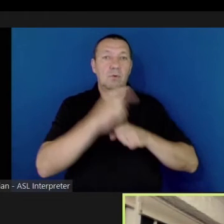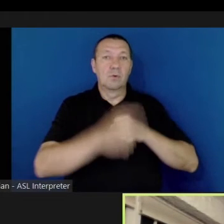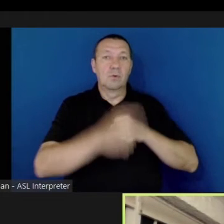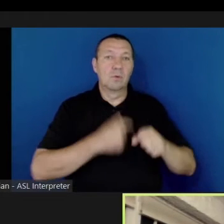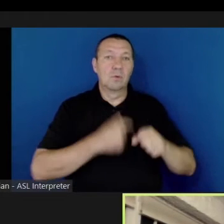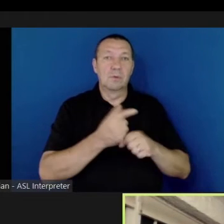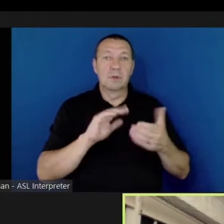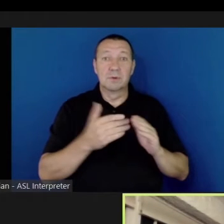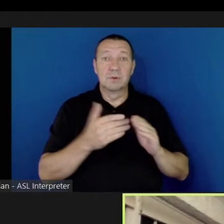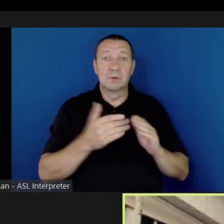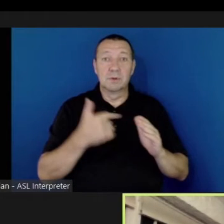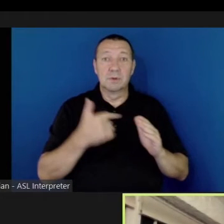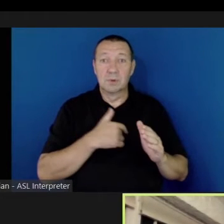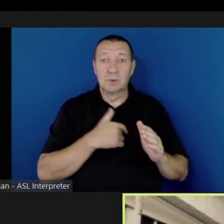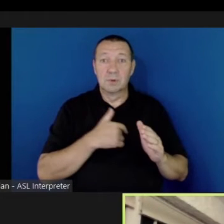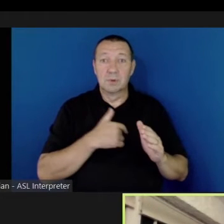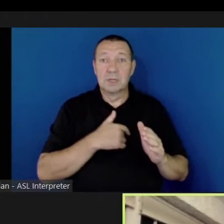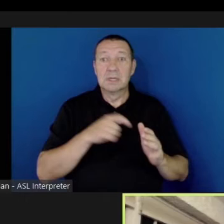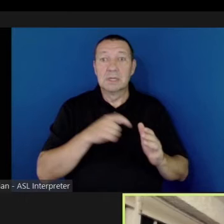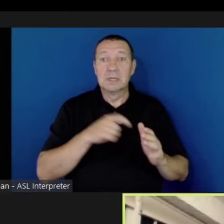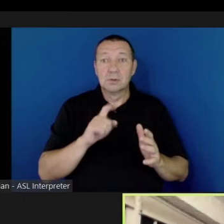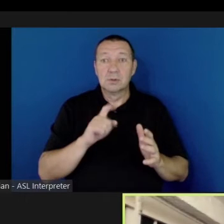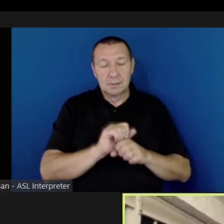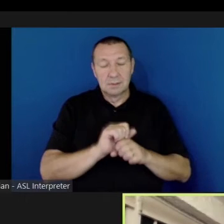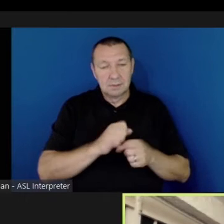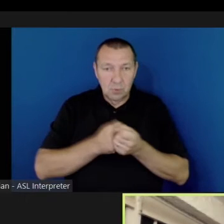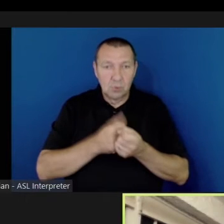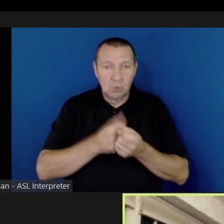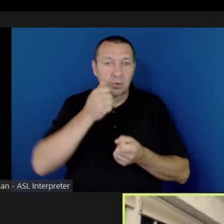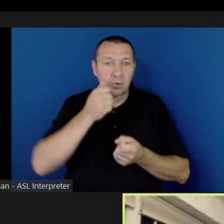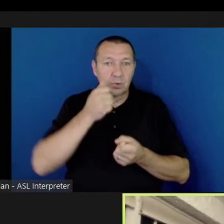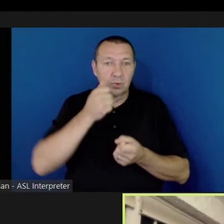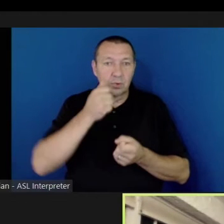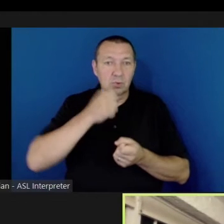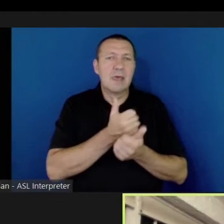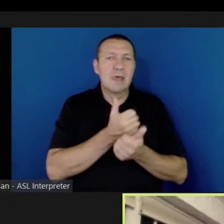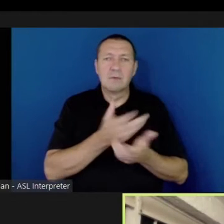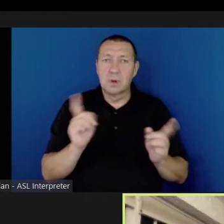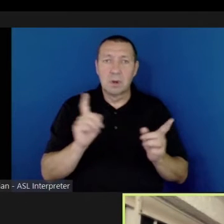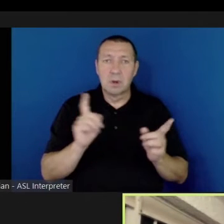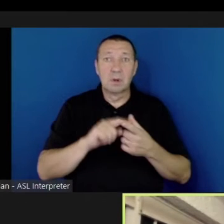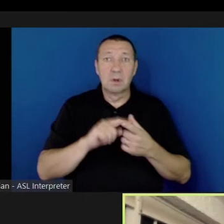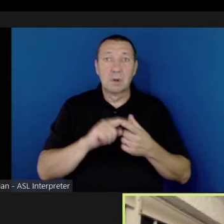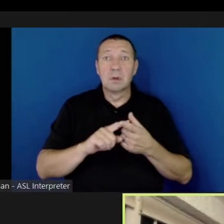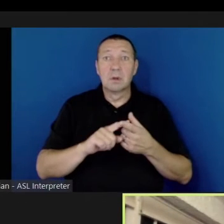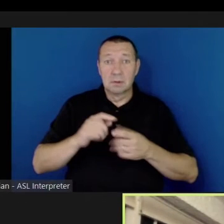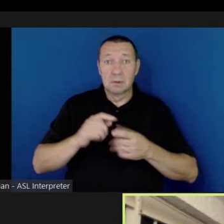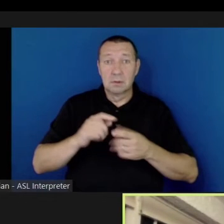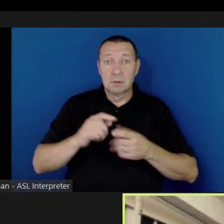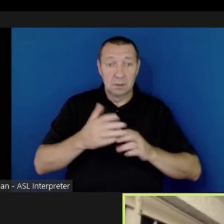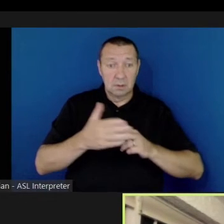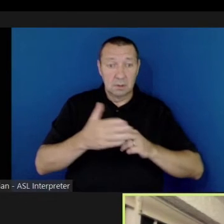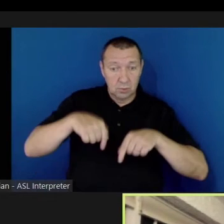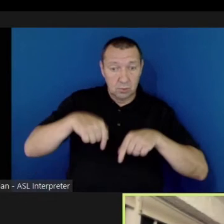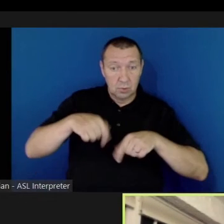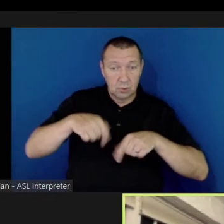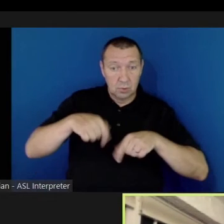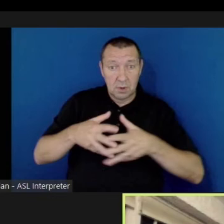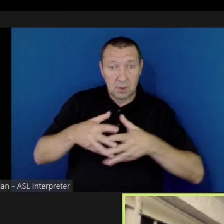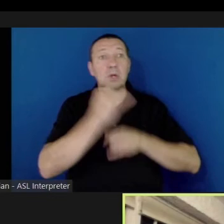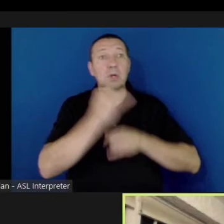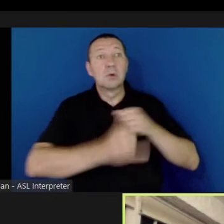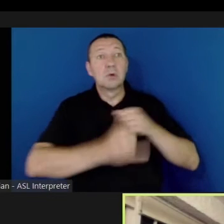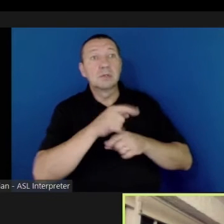that we are, we need to stand up for girls everywhere, whether domestically or internationally. When we lift girls up, when one